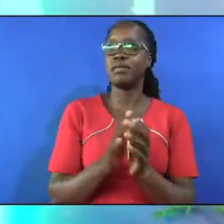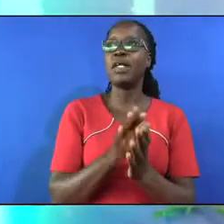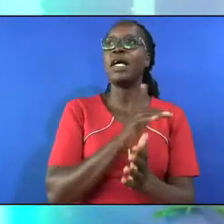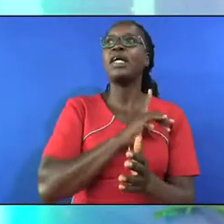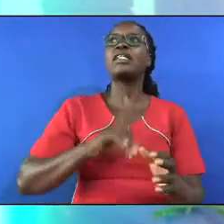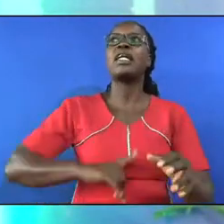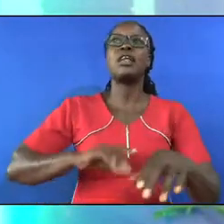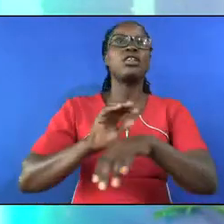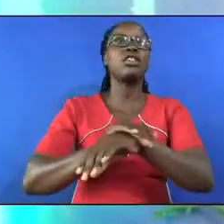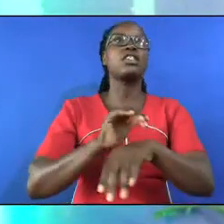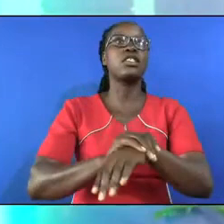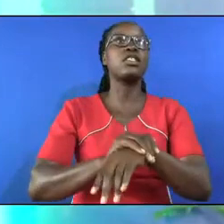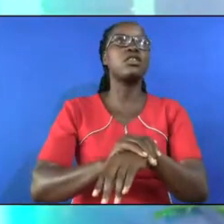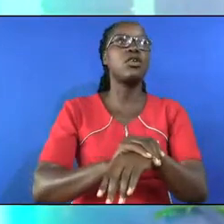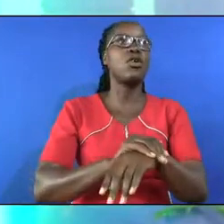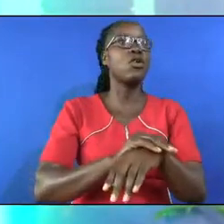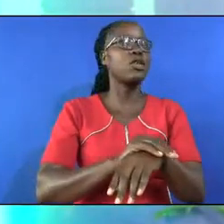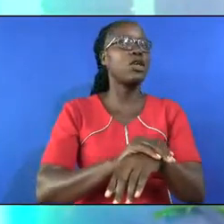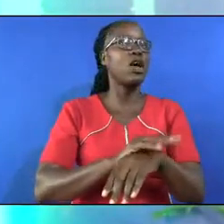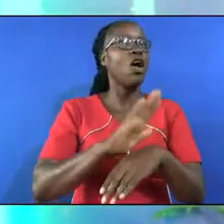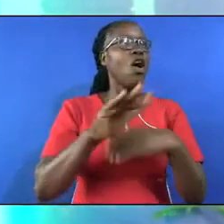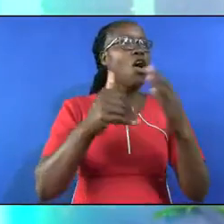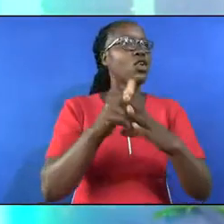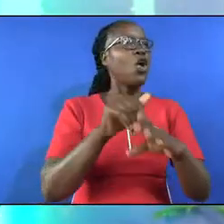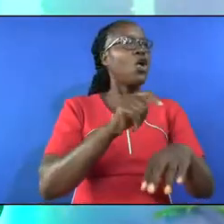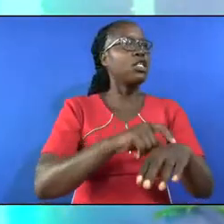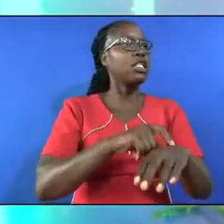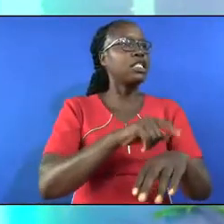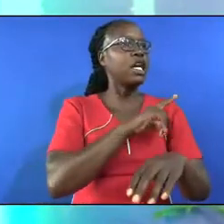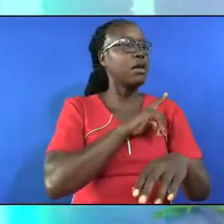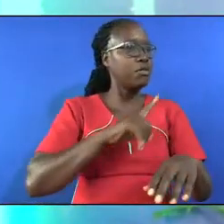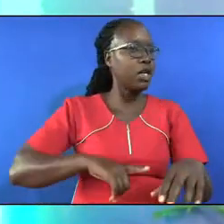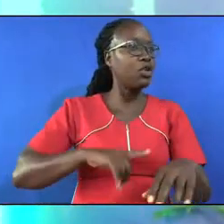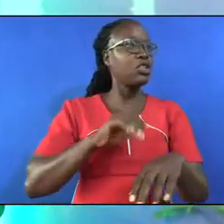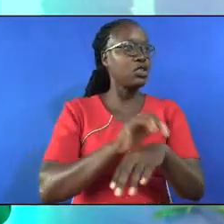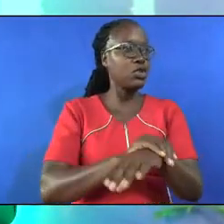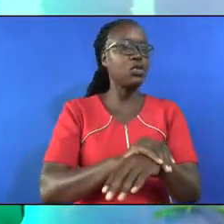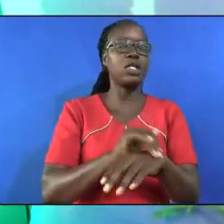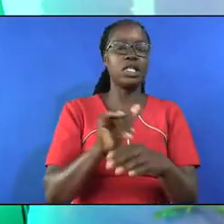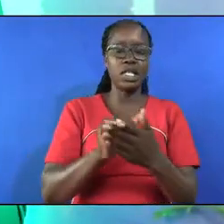The Lord is good and all the time.